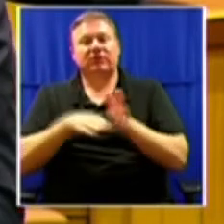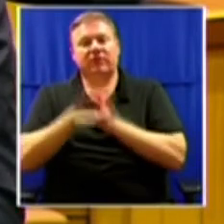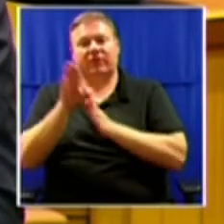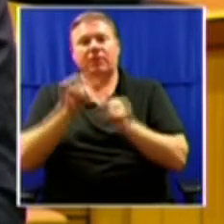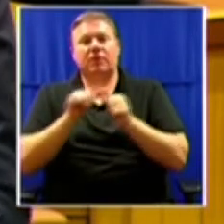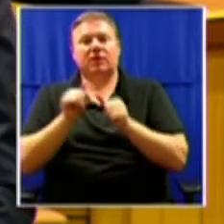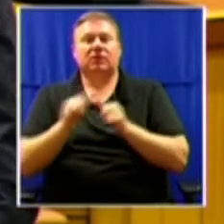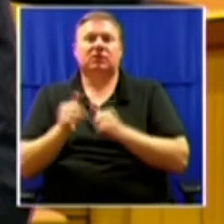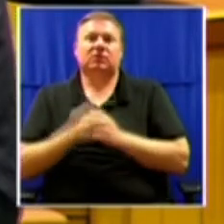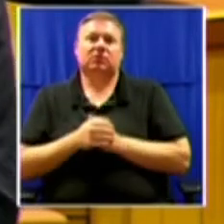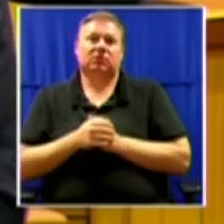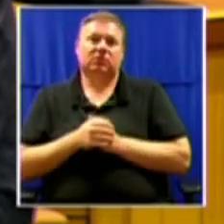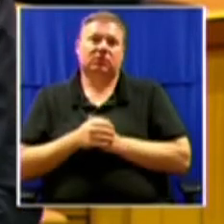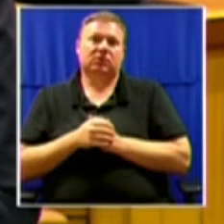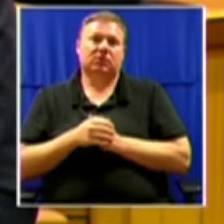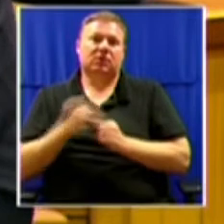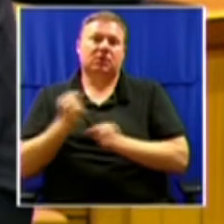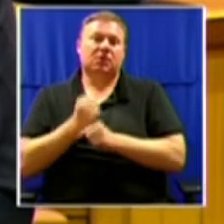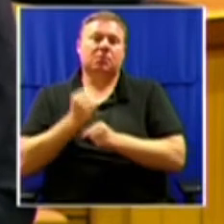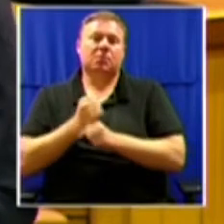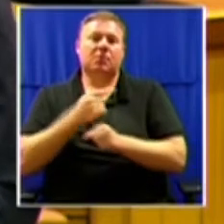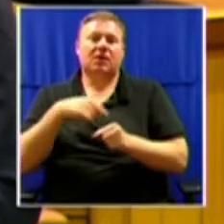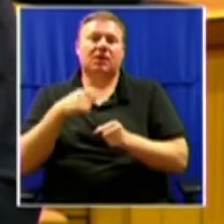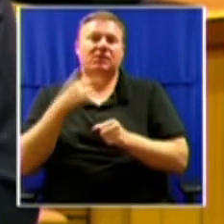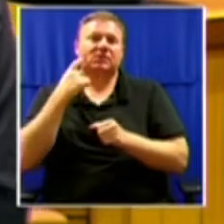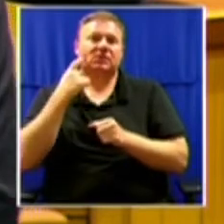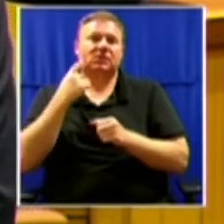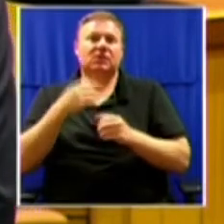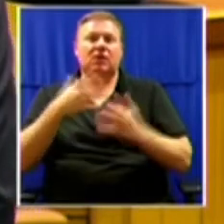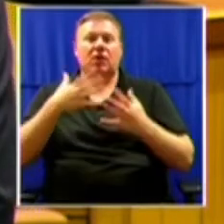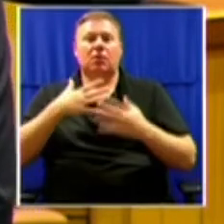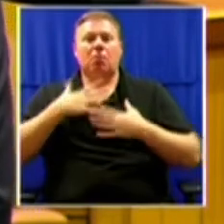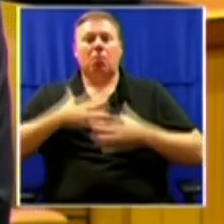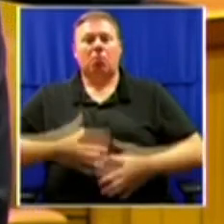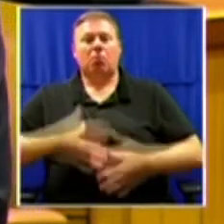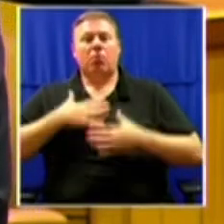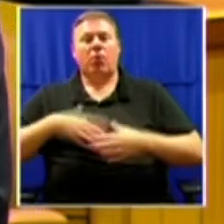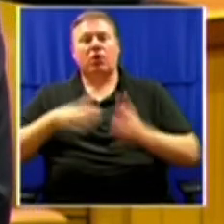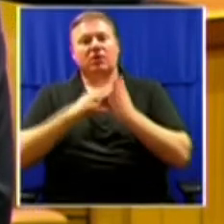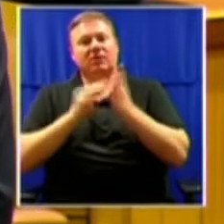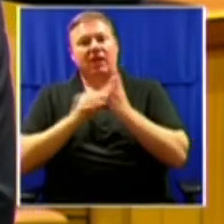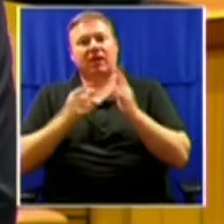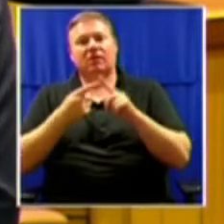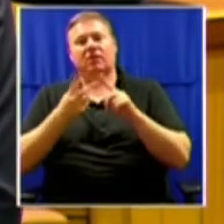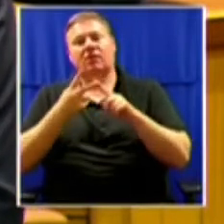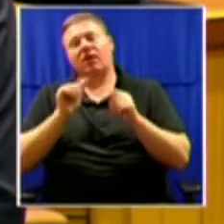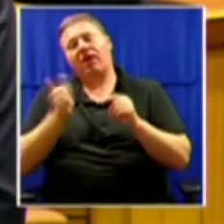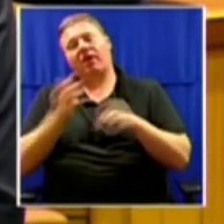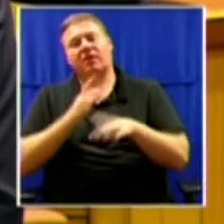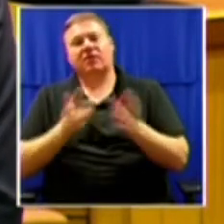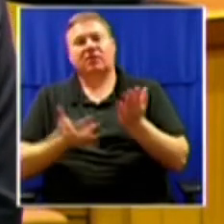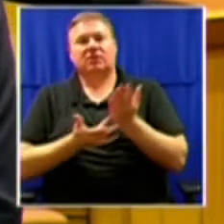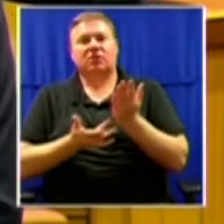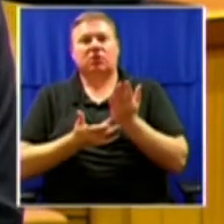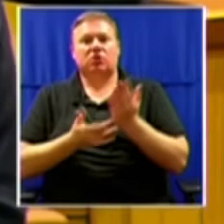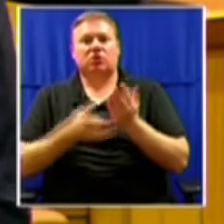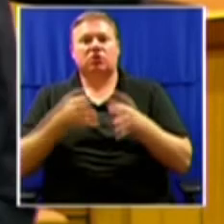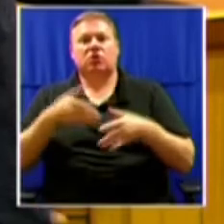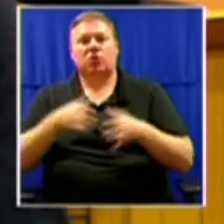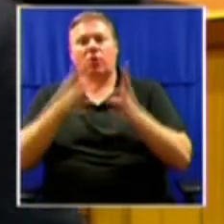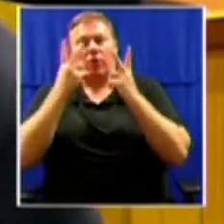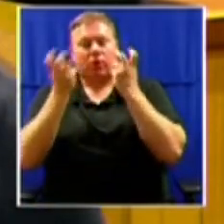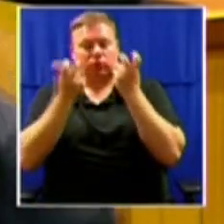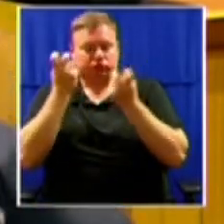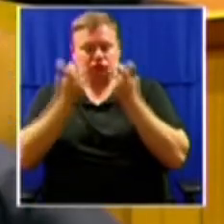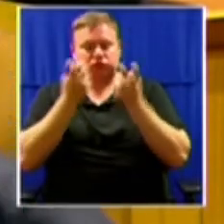will enable us to deal with these things such as body scanners and necessary technology. And that is what we are exploring, Honorable